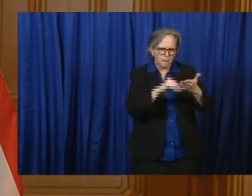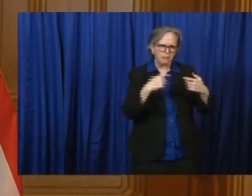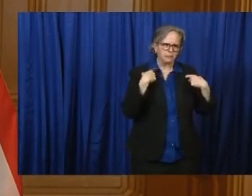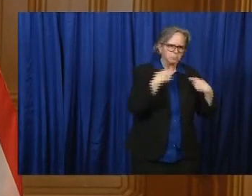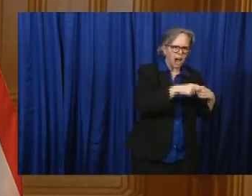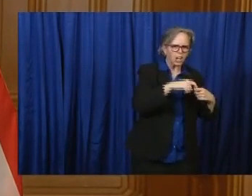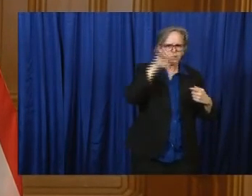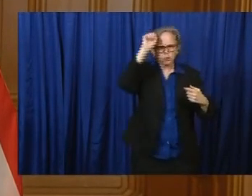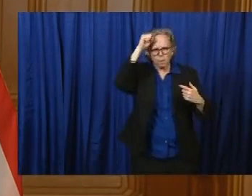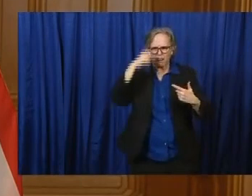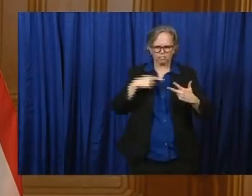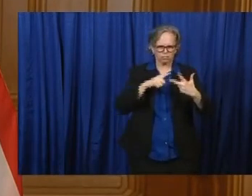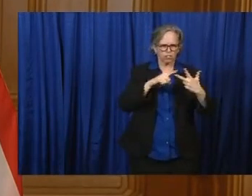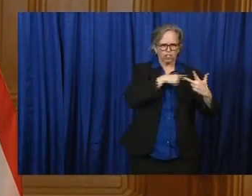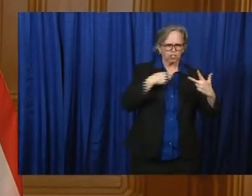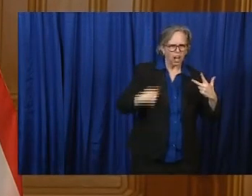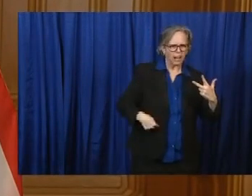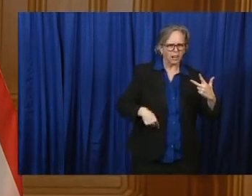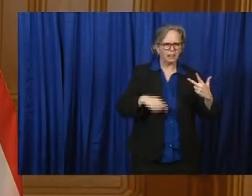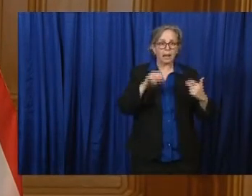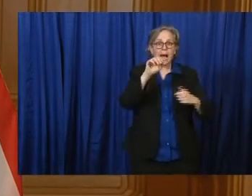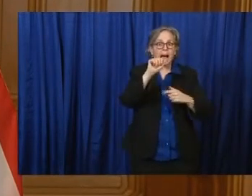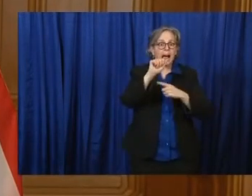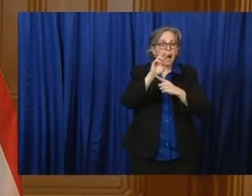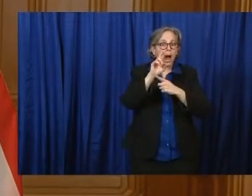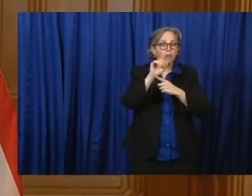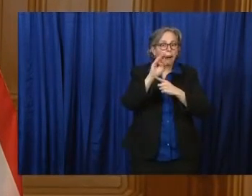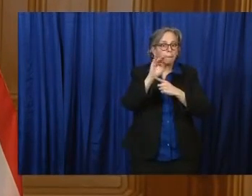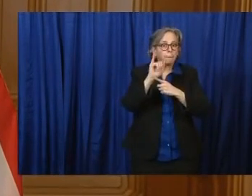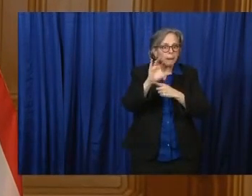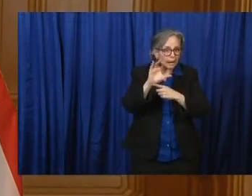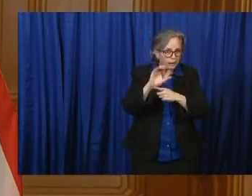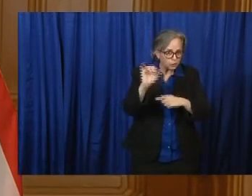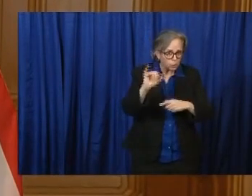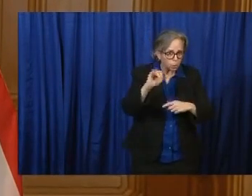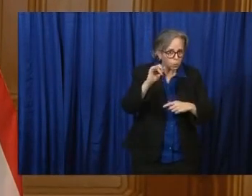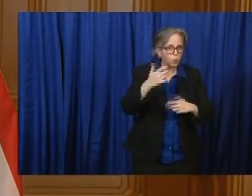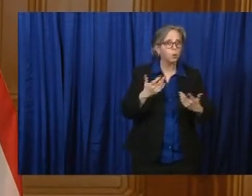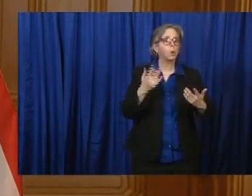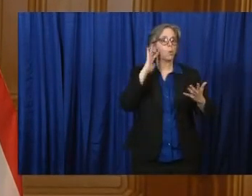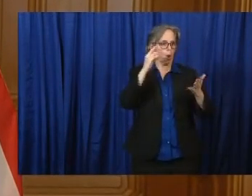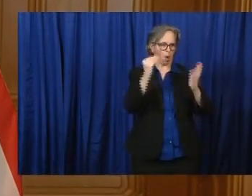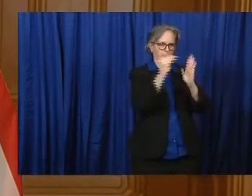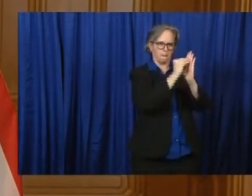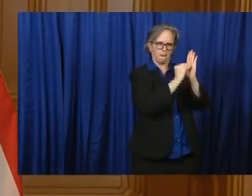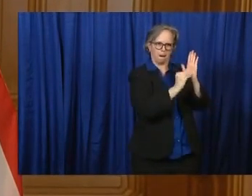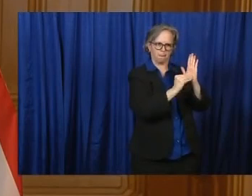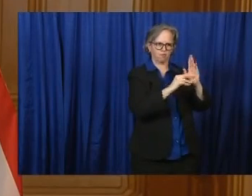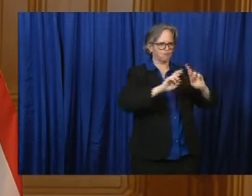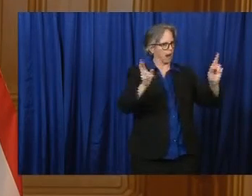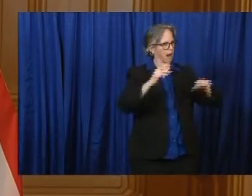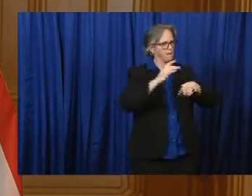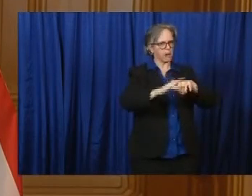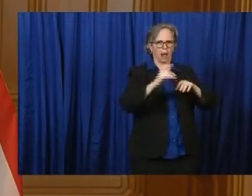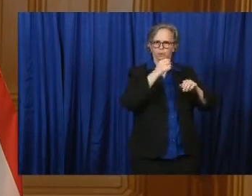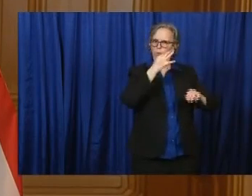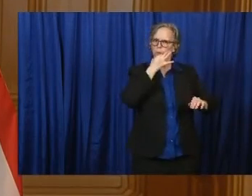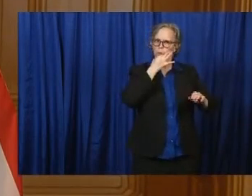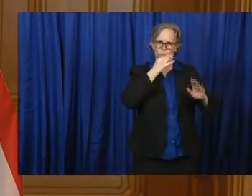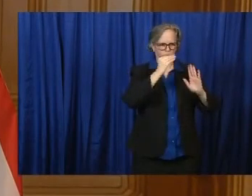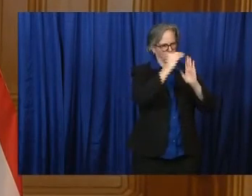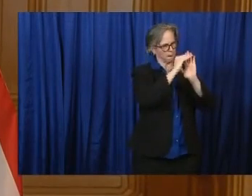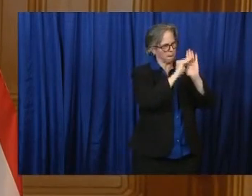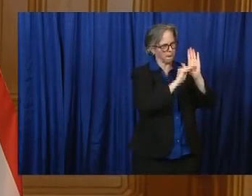also into Arabic. So that will be coming online shortly. Let me also give a shout out to the